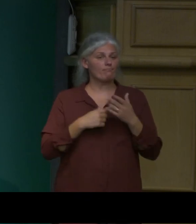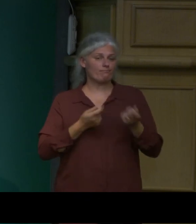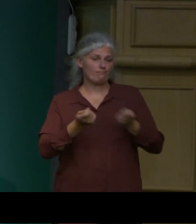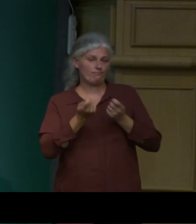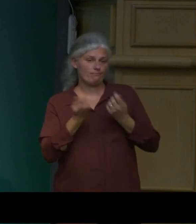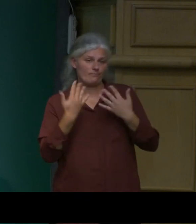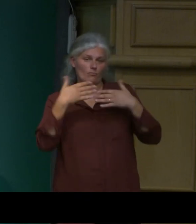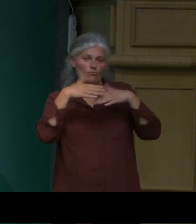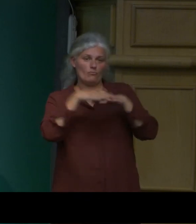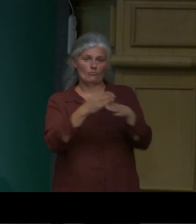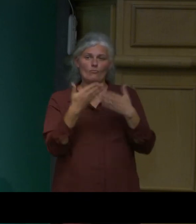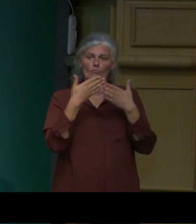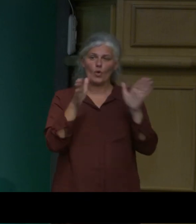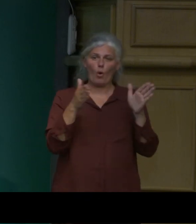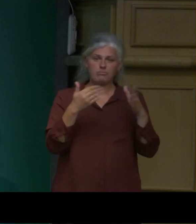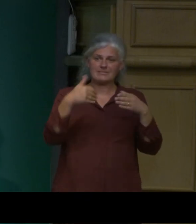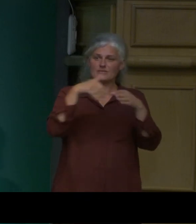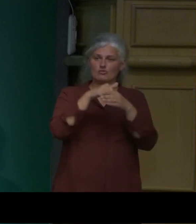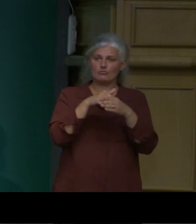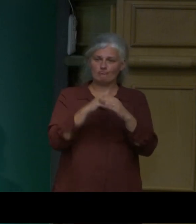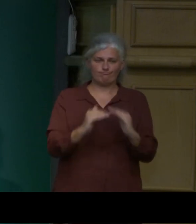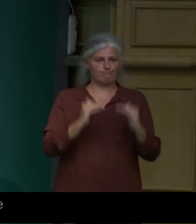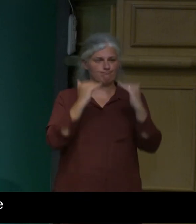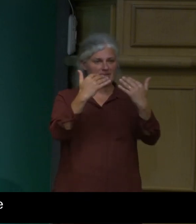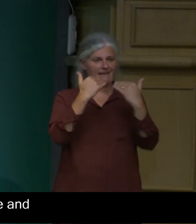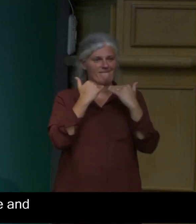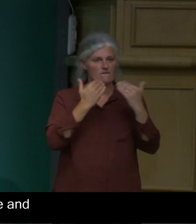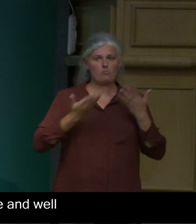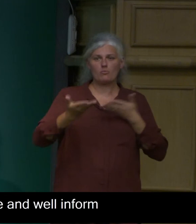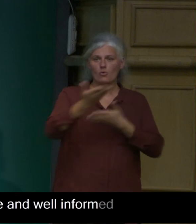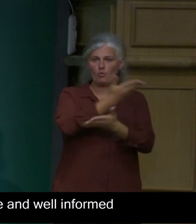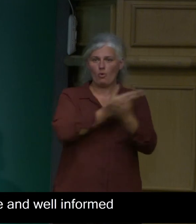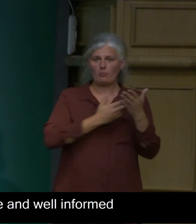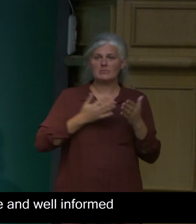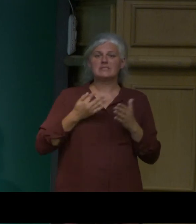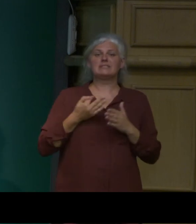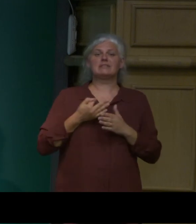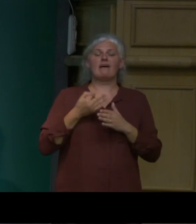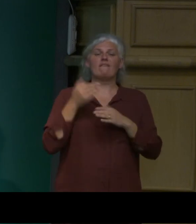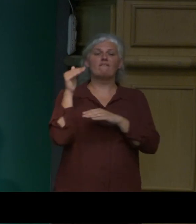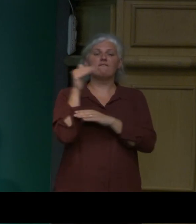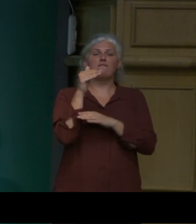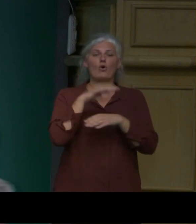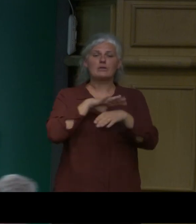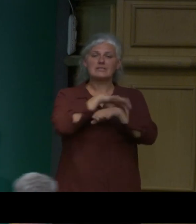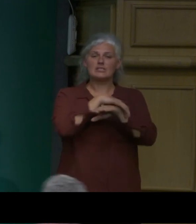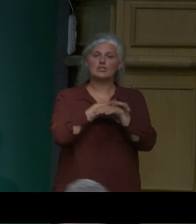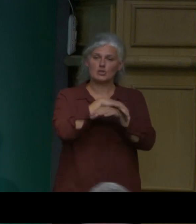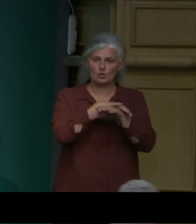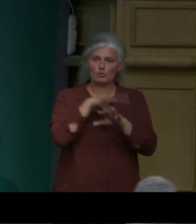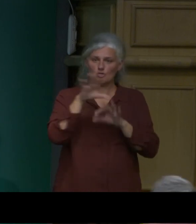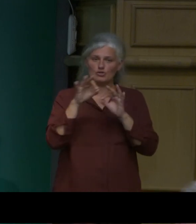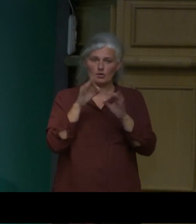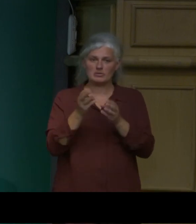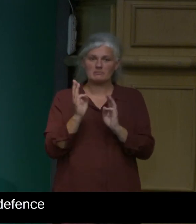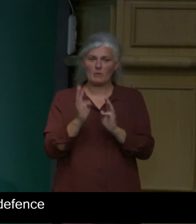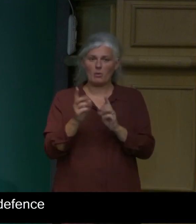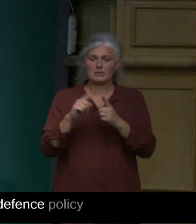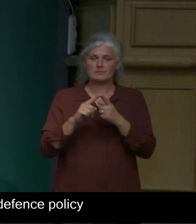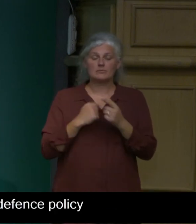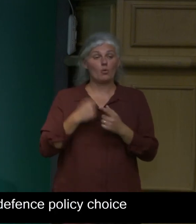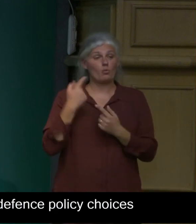an open inclusive and well-informed conversation on foreign security and defense policy choices before us